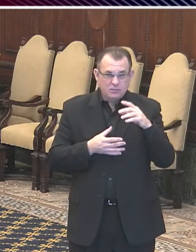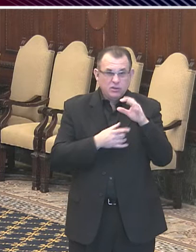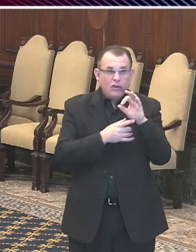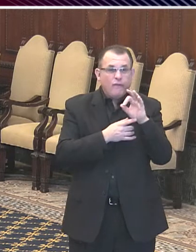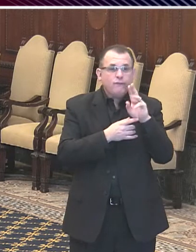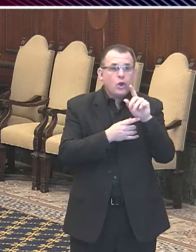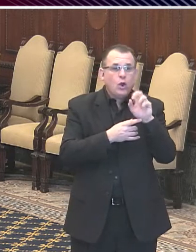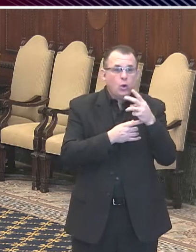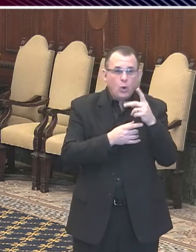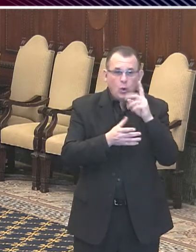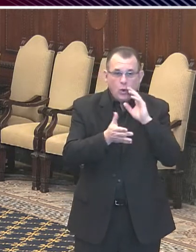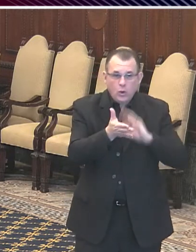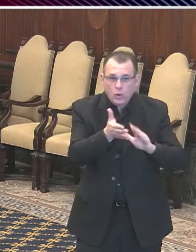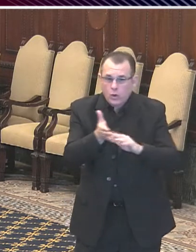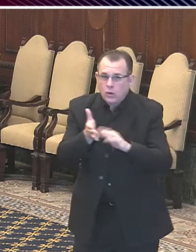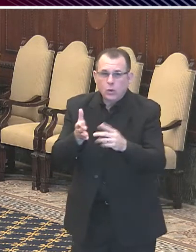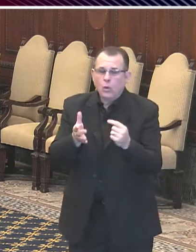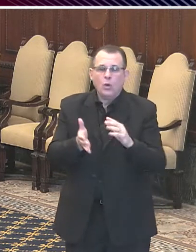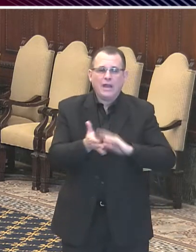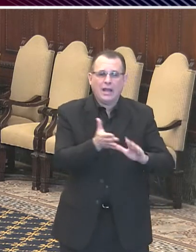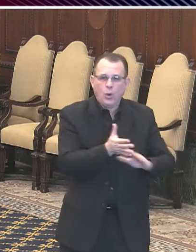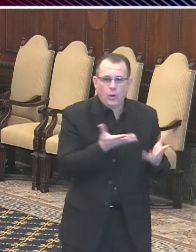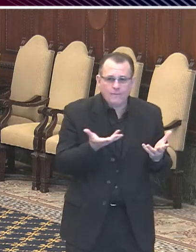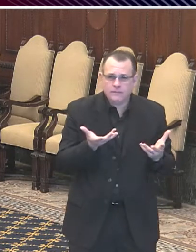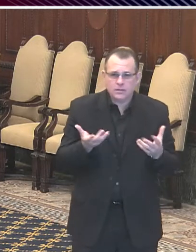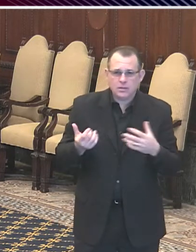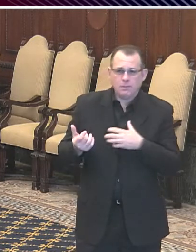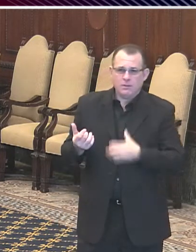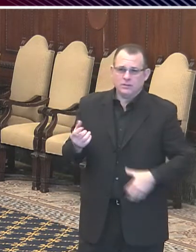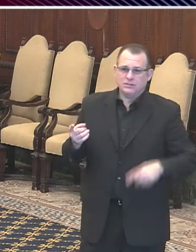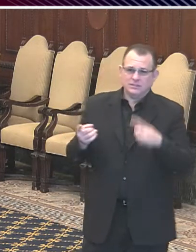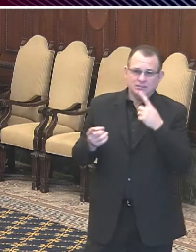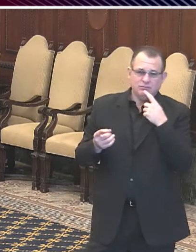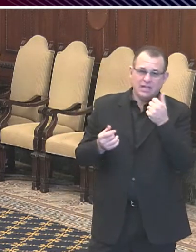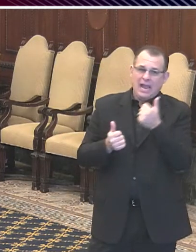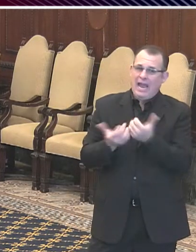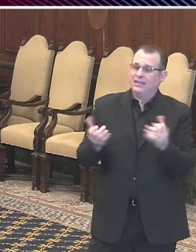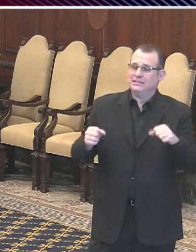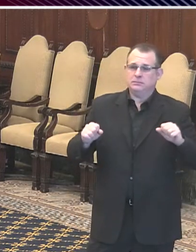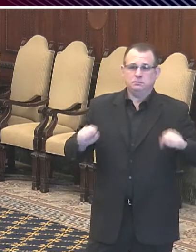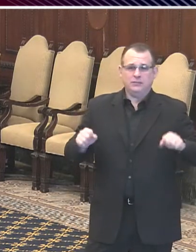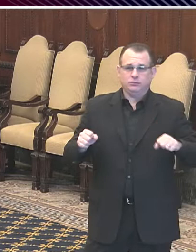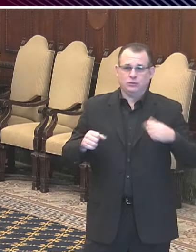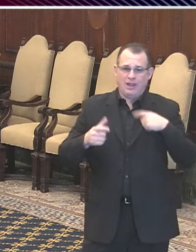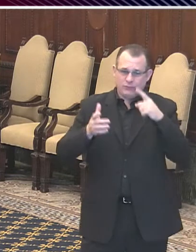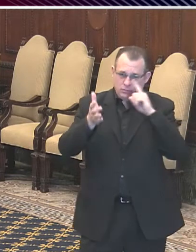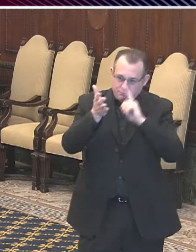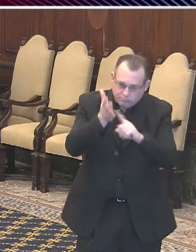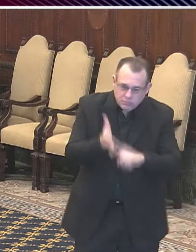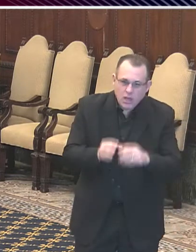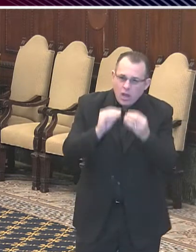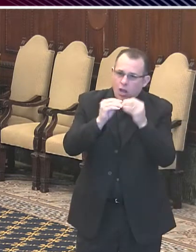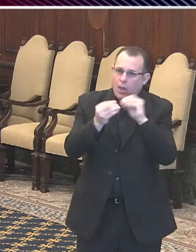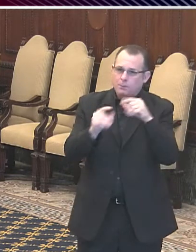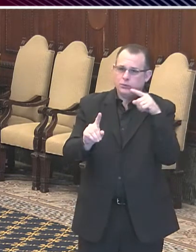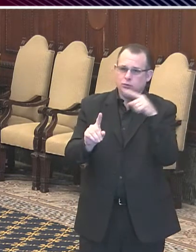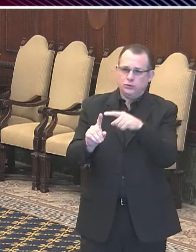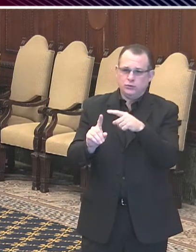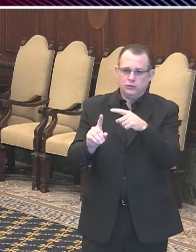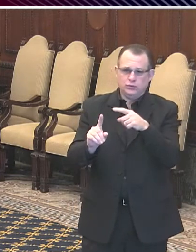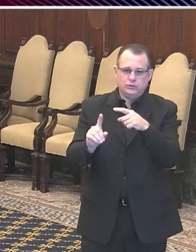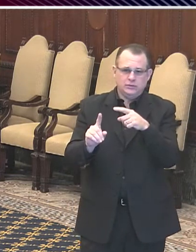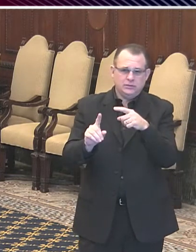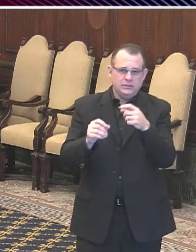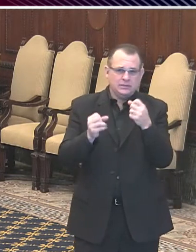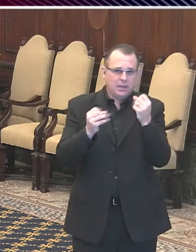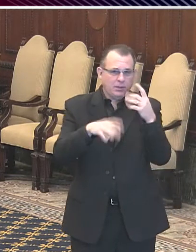possible. We're working out the numbers now as they come in based on how far this pandemic proceeds, whether